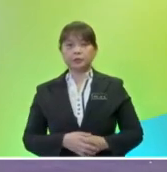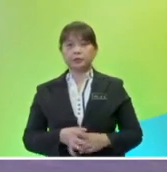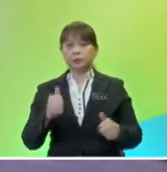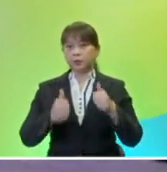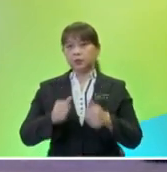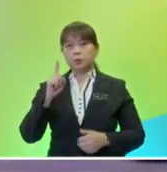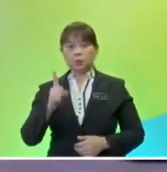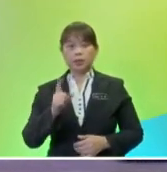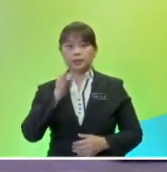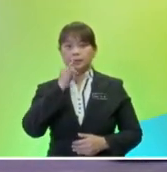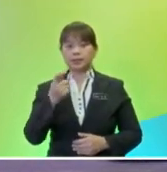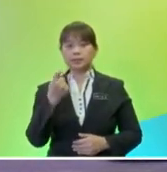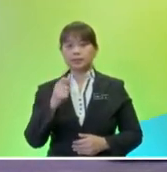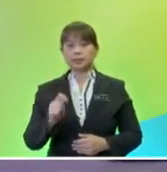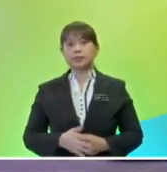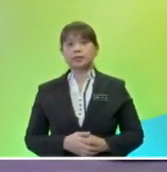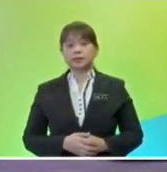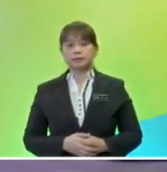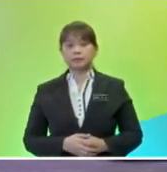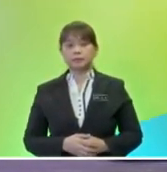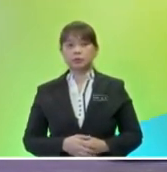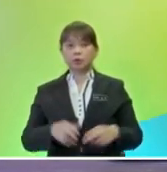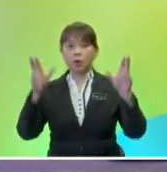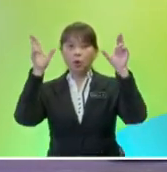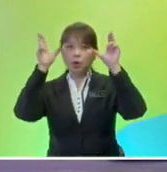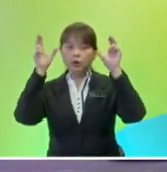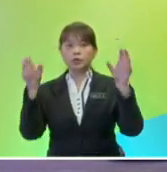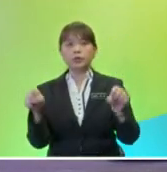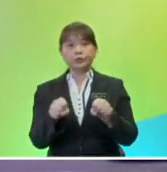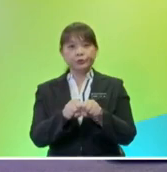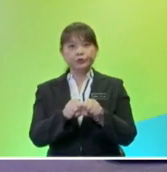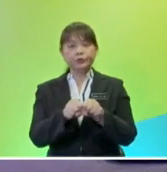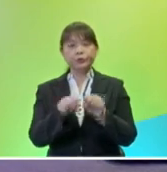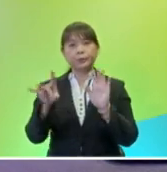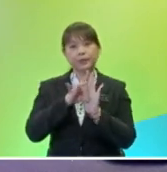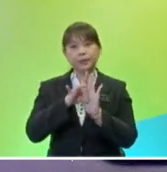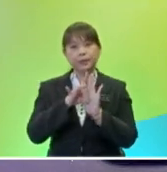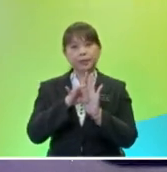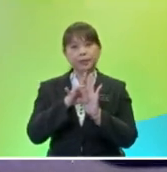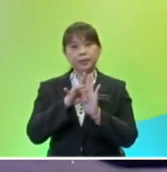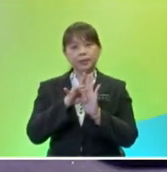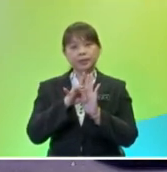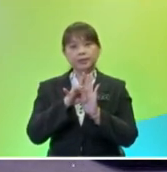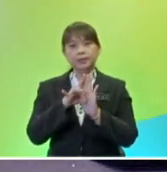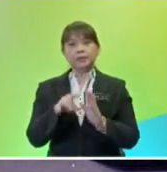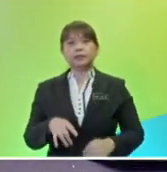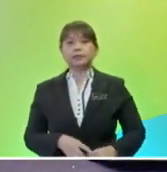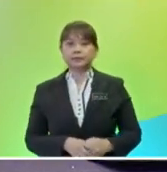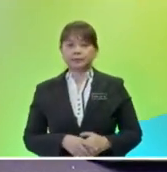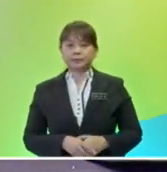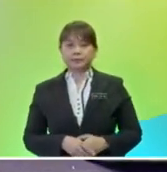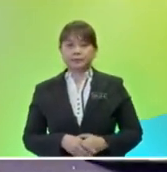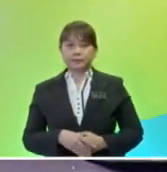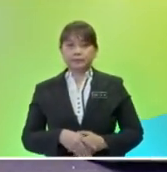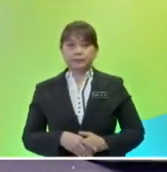the horseshoe magnet? Horseshoe. Okay. Chugga, chugga, chugga, chugga, chugga. Oh, my train is